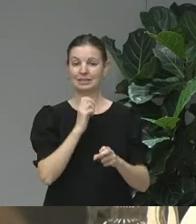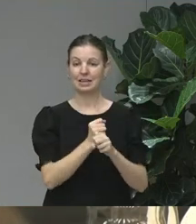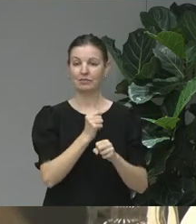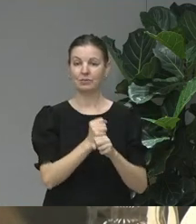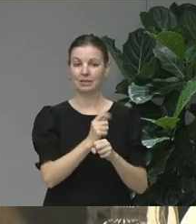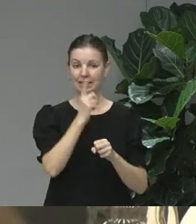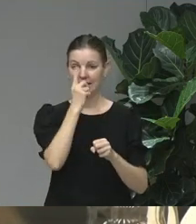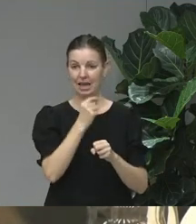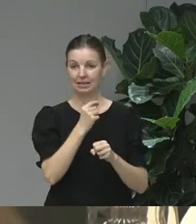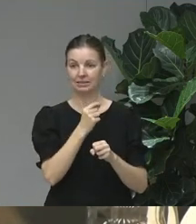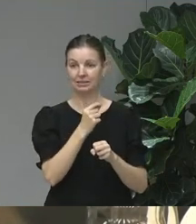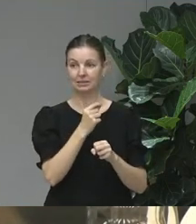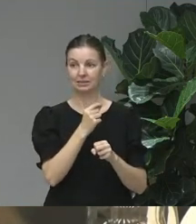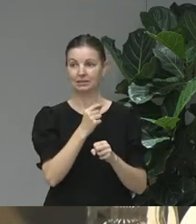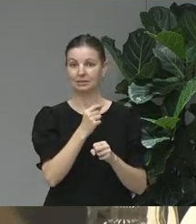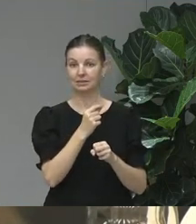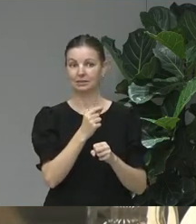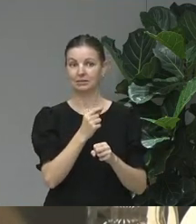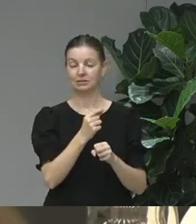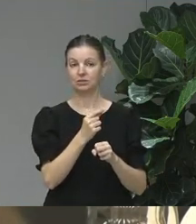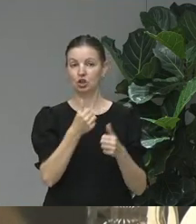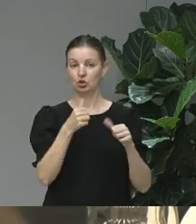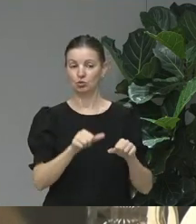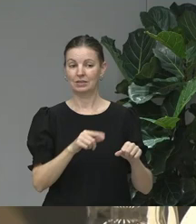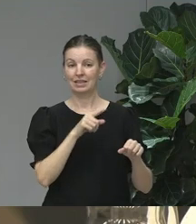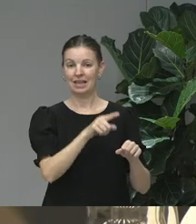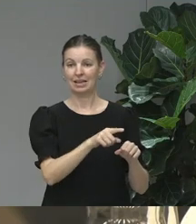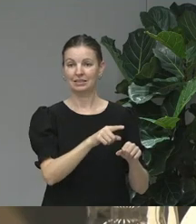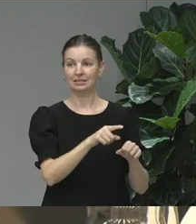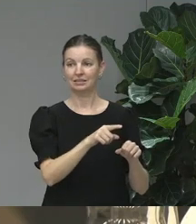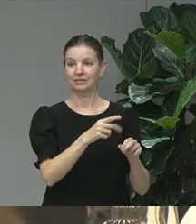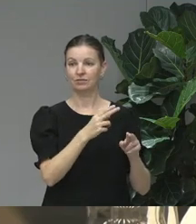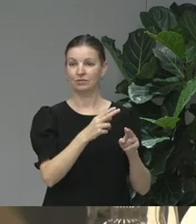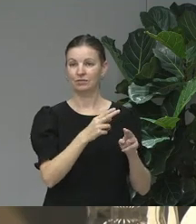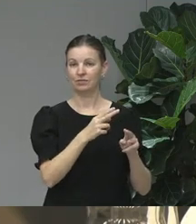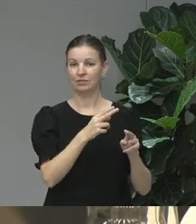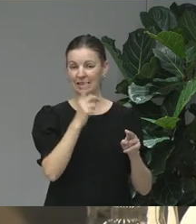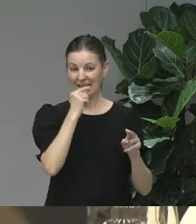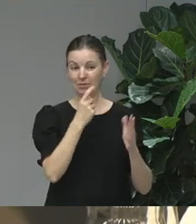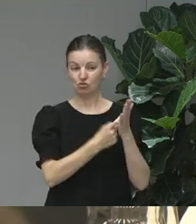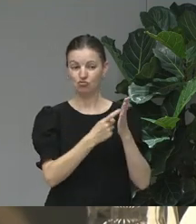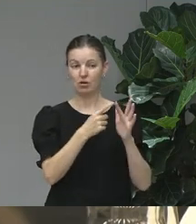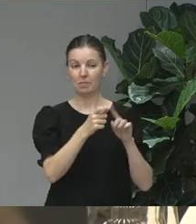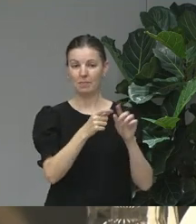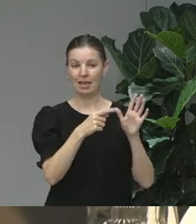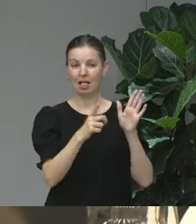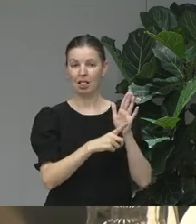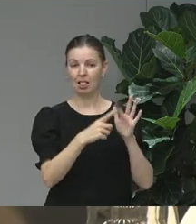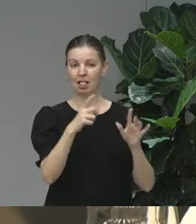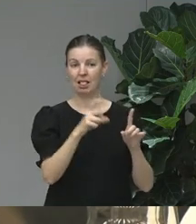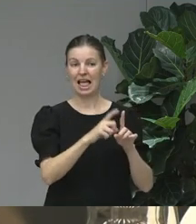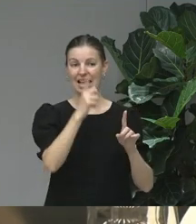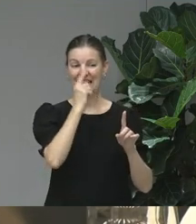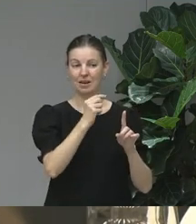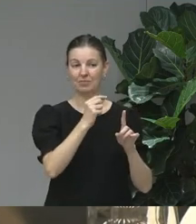Act. Do you think this is sufficient, or do we need a constitutional amendment here? Oh, Peter